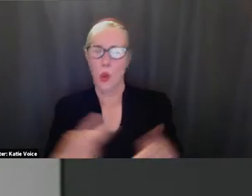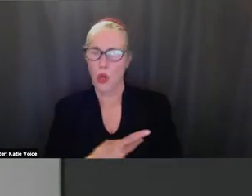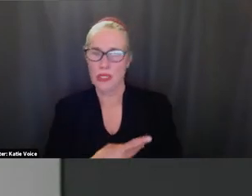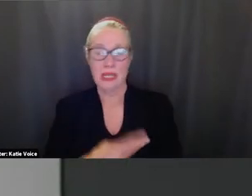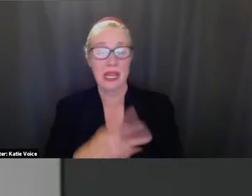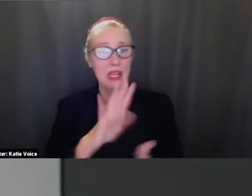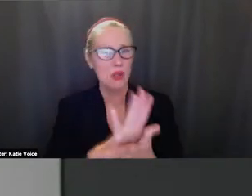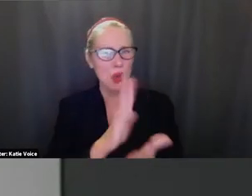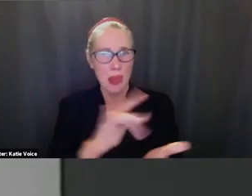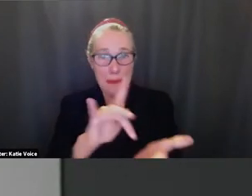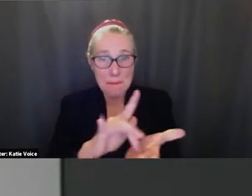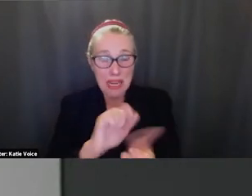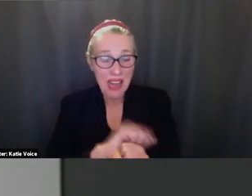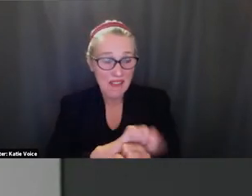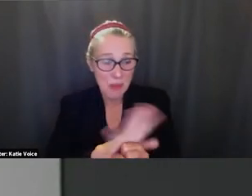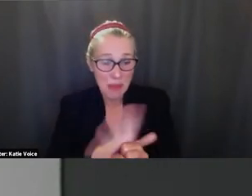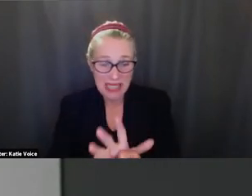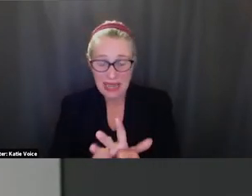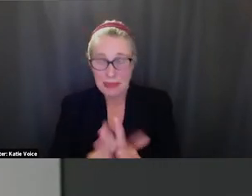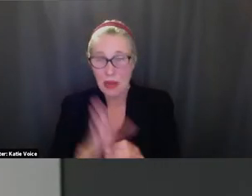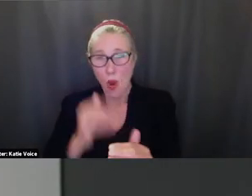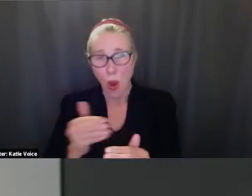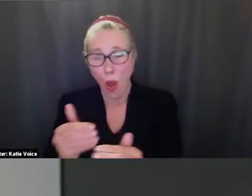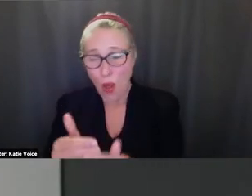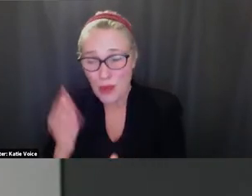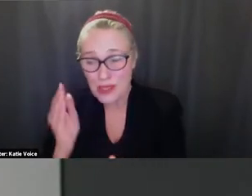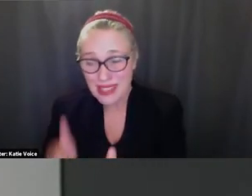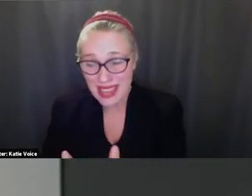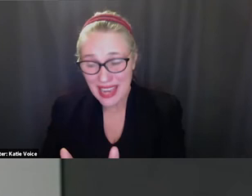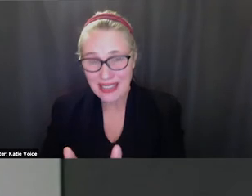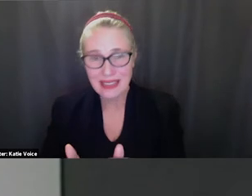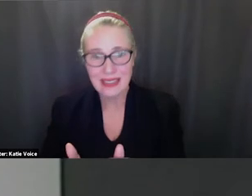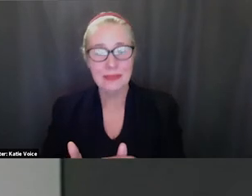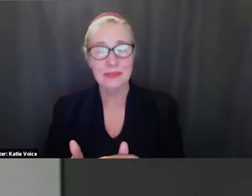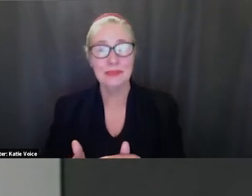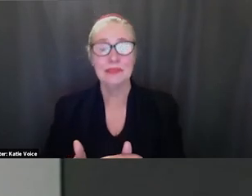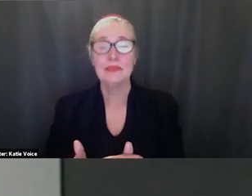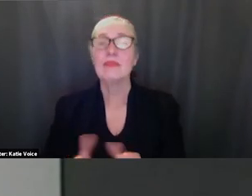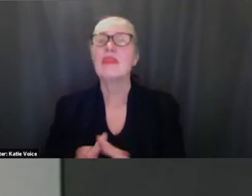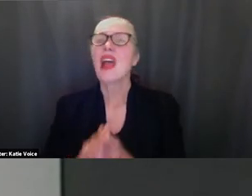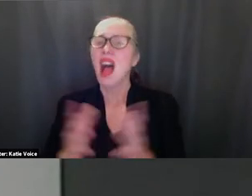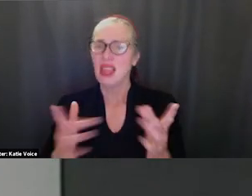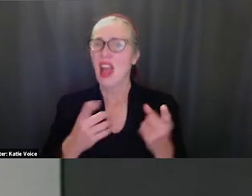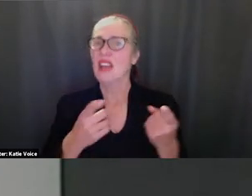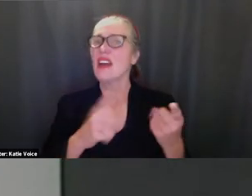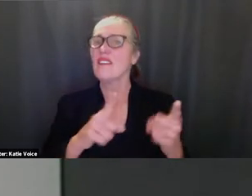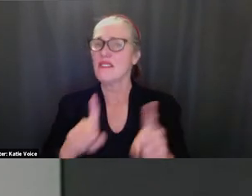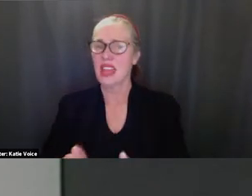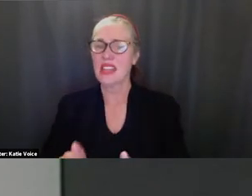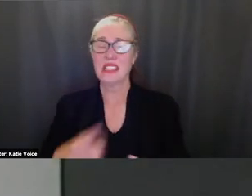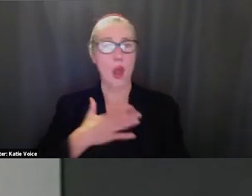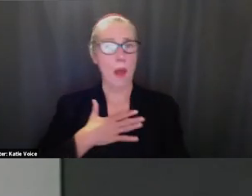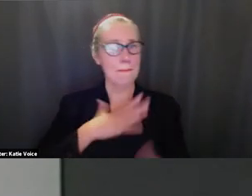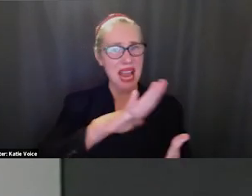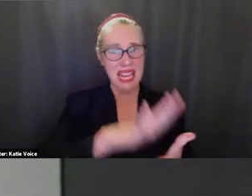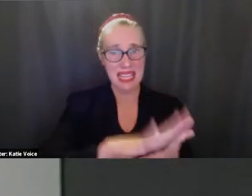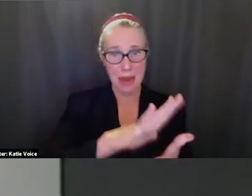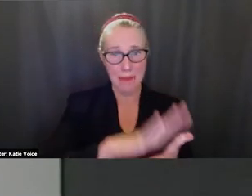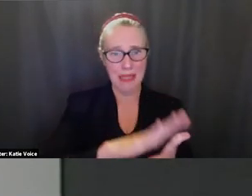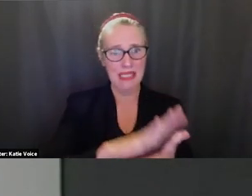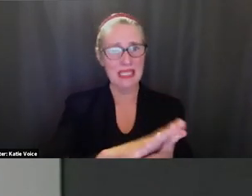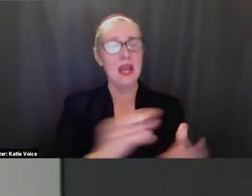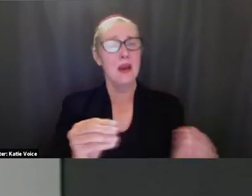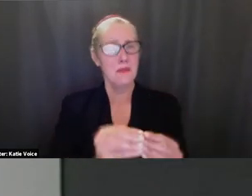the middle of a pandemic or nearing the end we've had a lot of events on my campus that have heightened